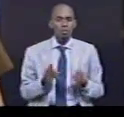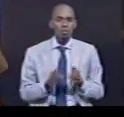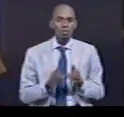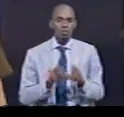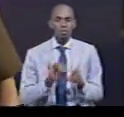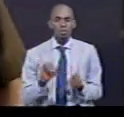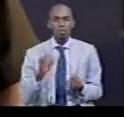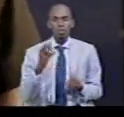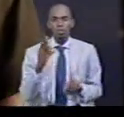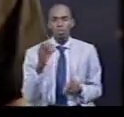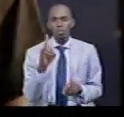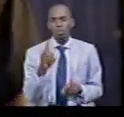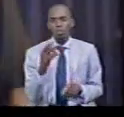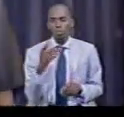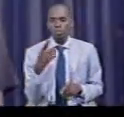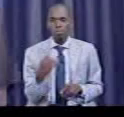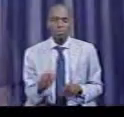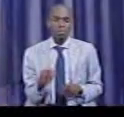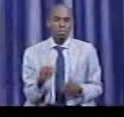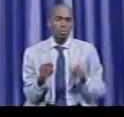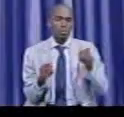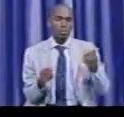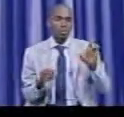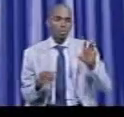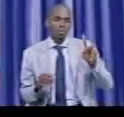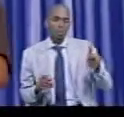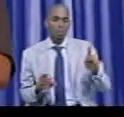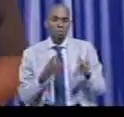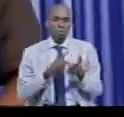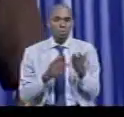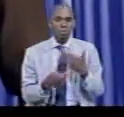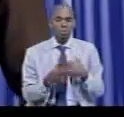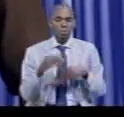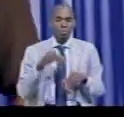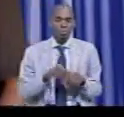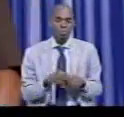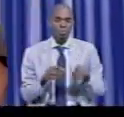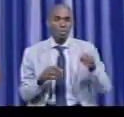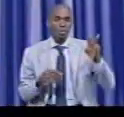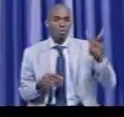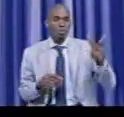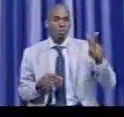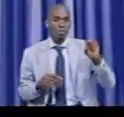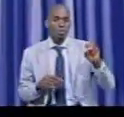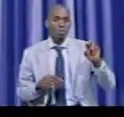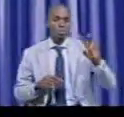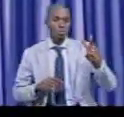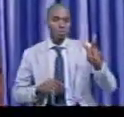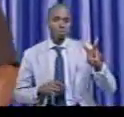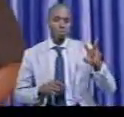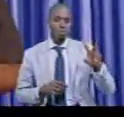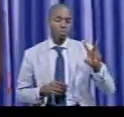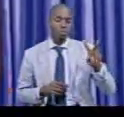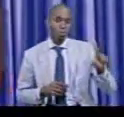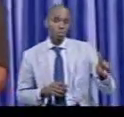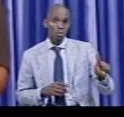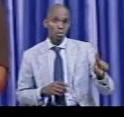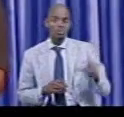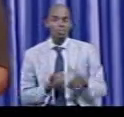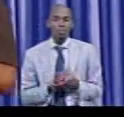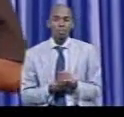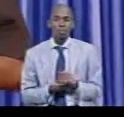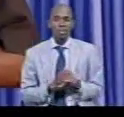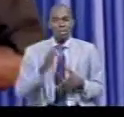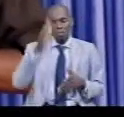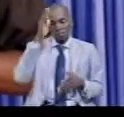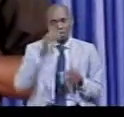GCK programs in 2021, one of the middle ones, our Father in the Lord said, wherever